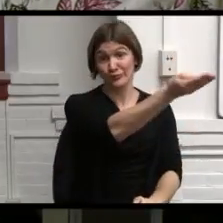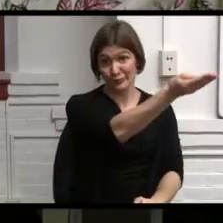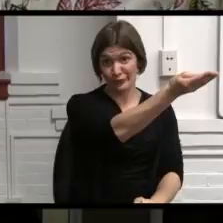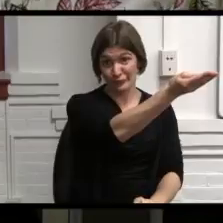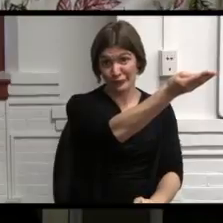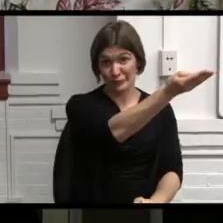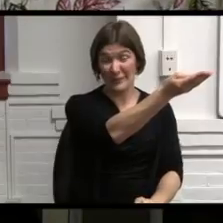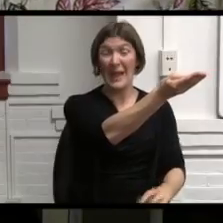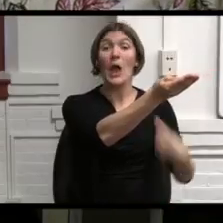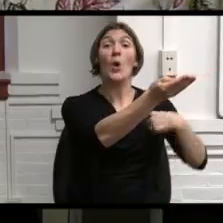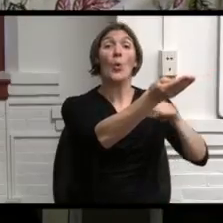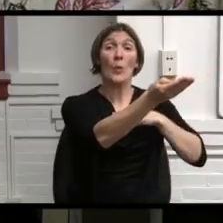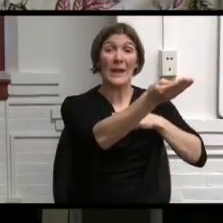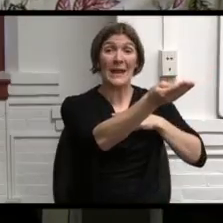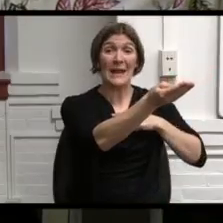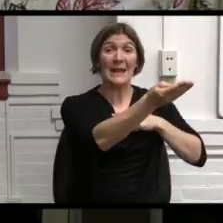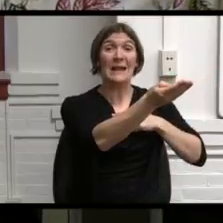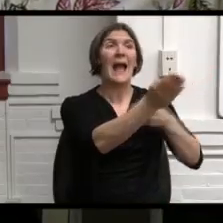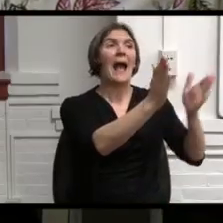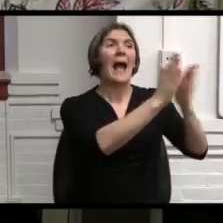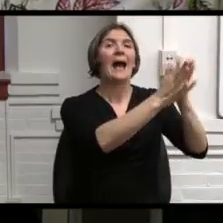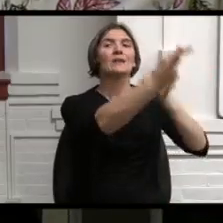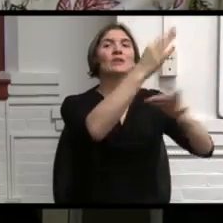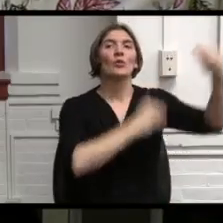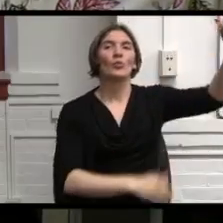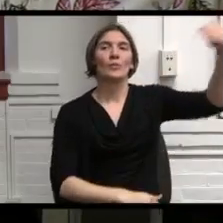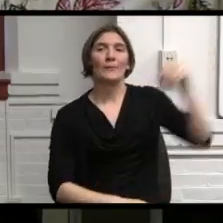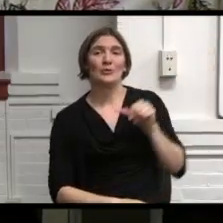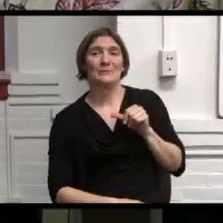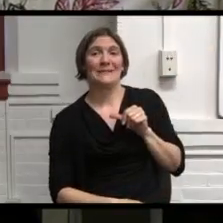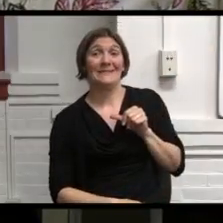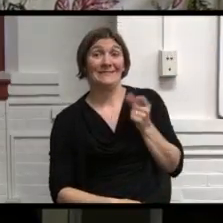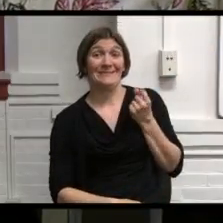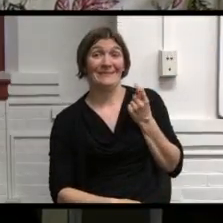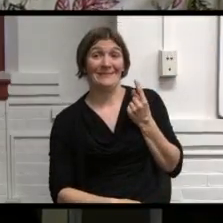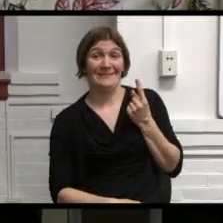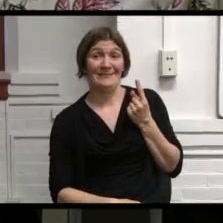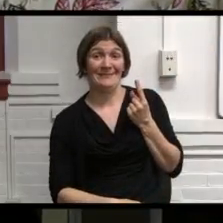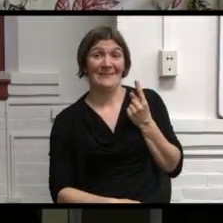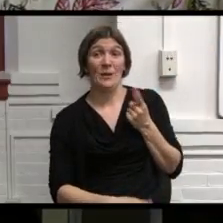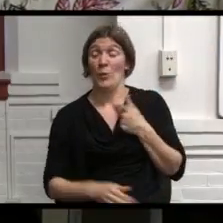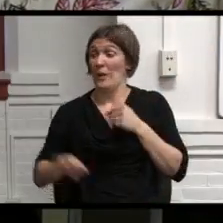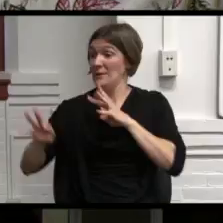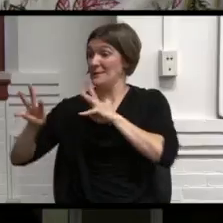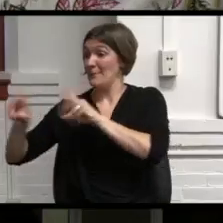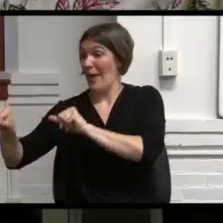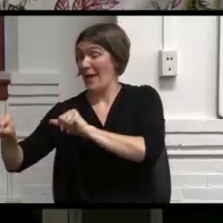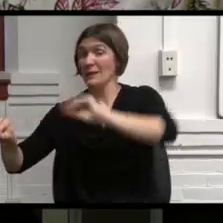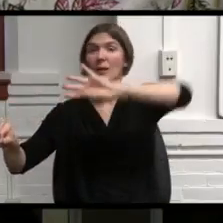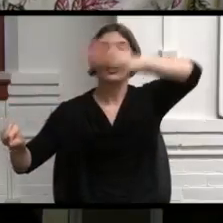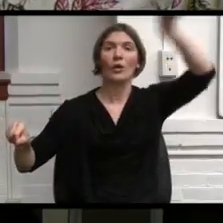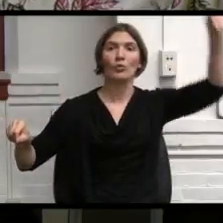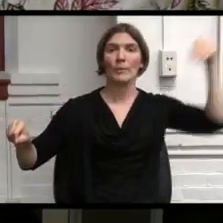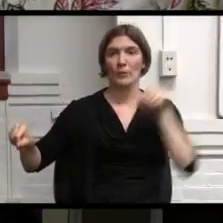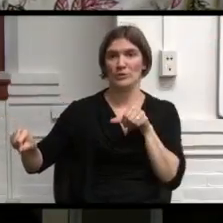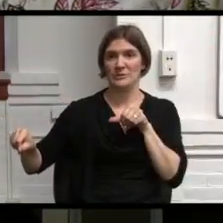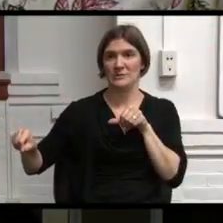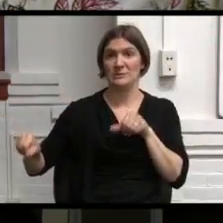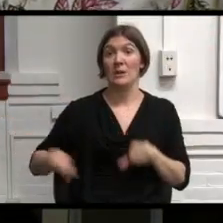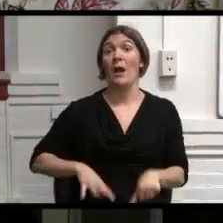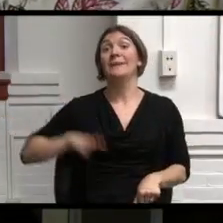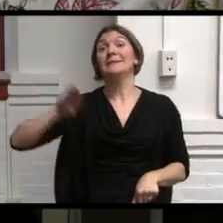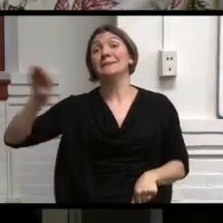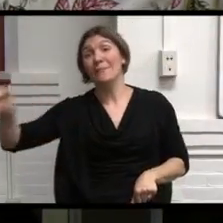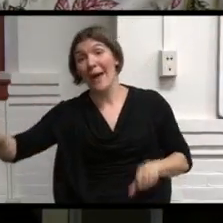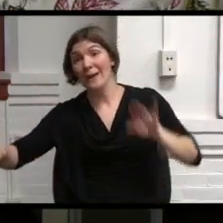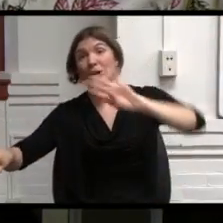we file a reimbursement request with U.S. Bank once we've expended the money. That's the dispersing agent. They're the